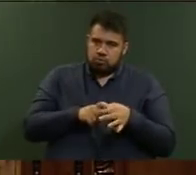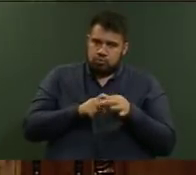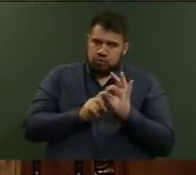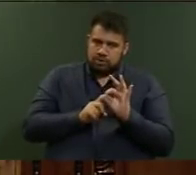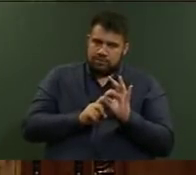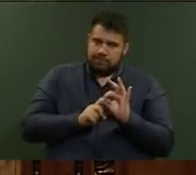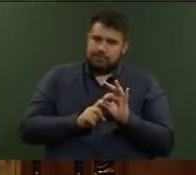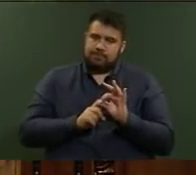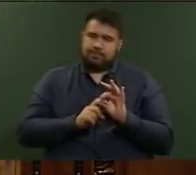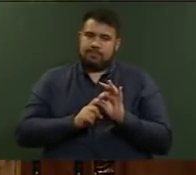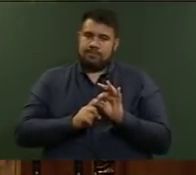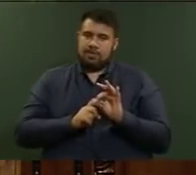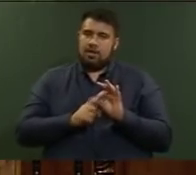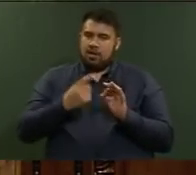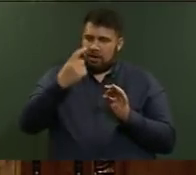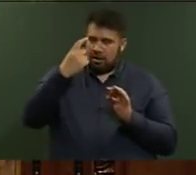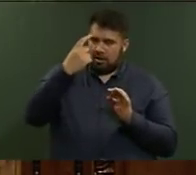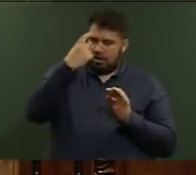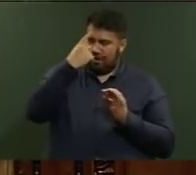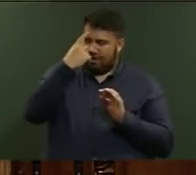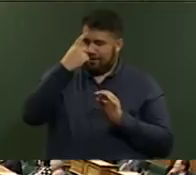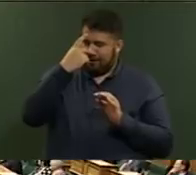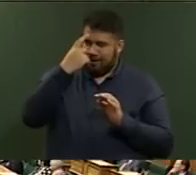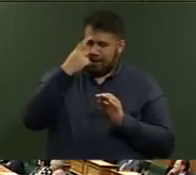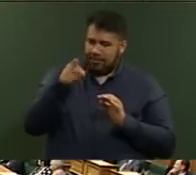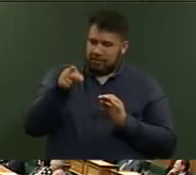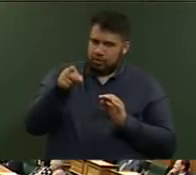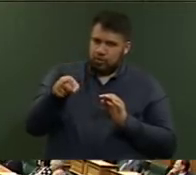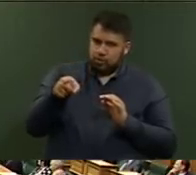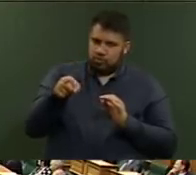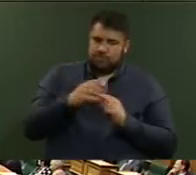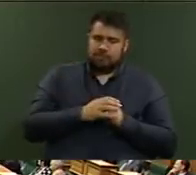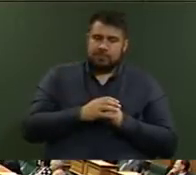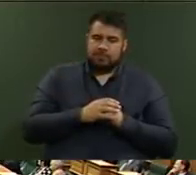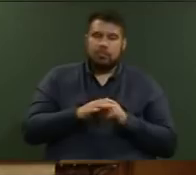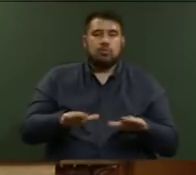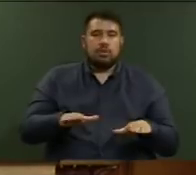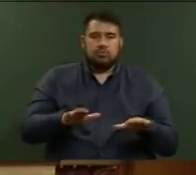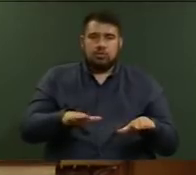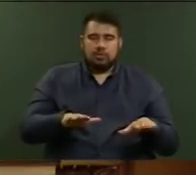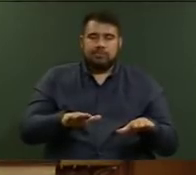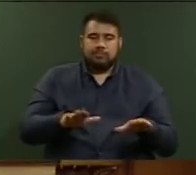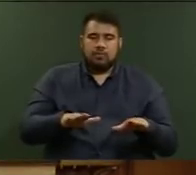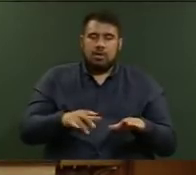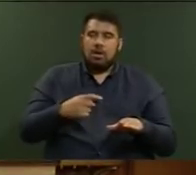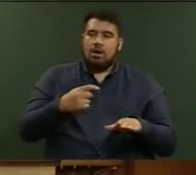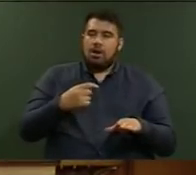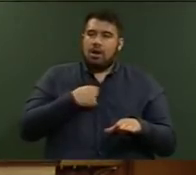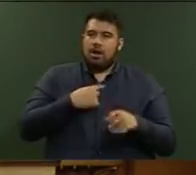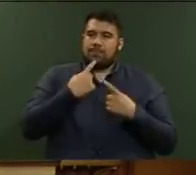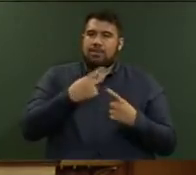I think the member has. Order. I am ruling